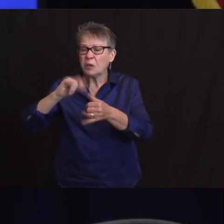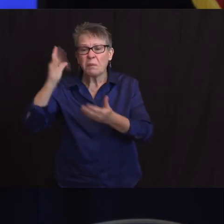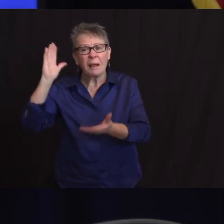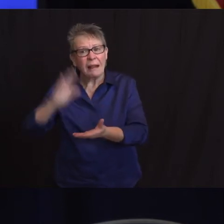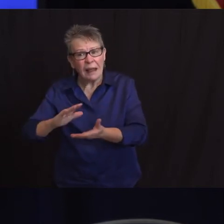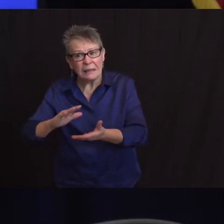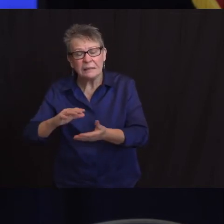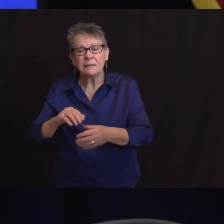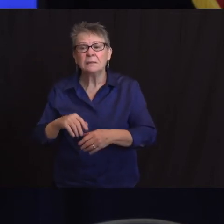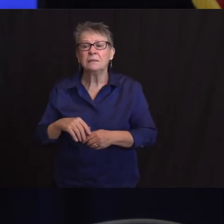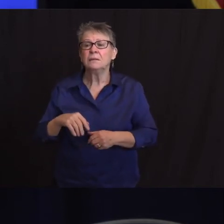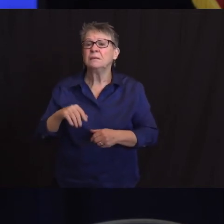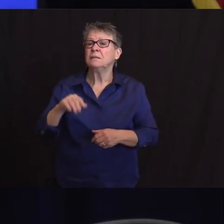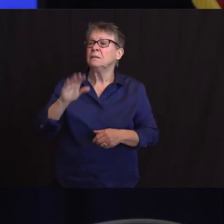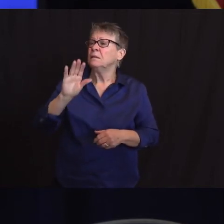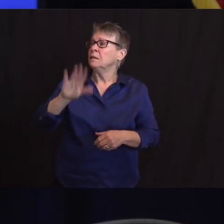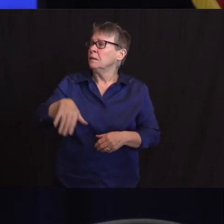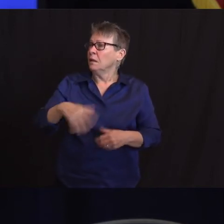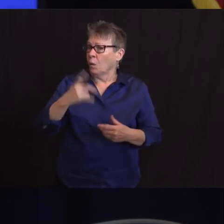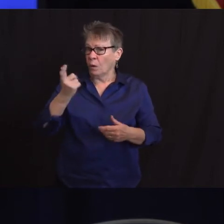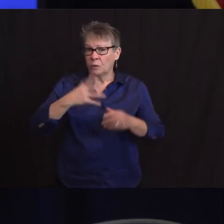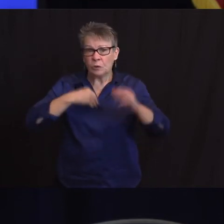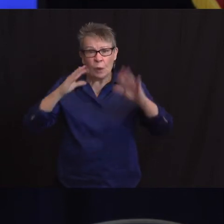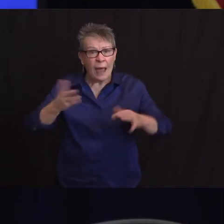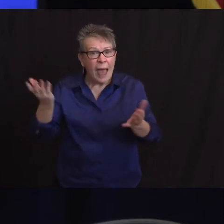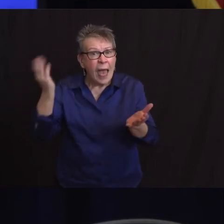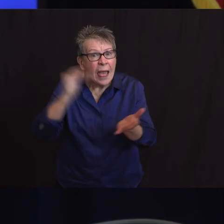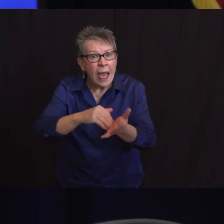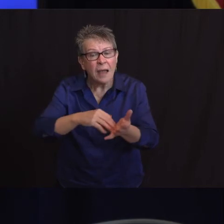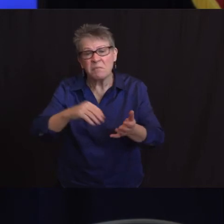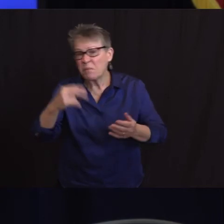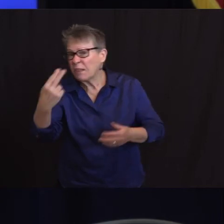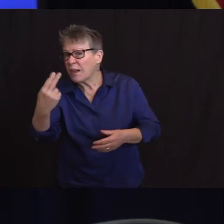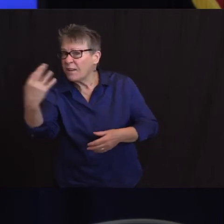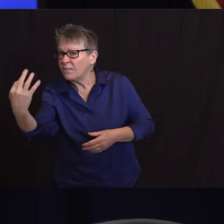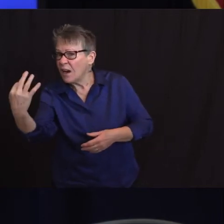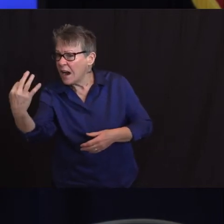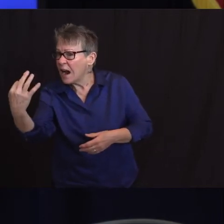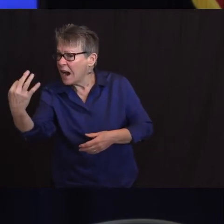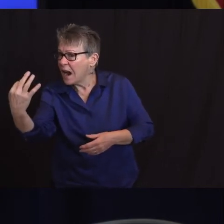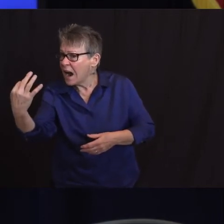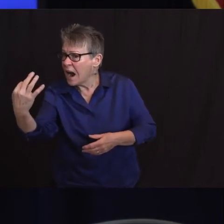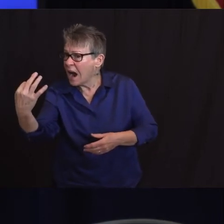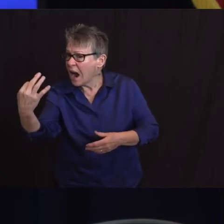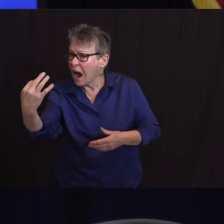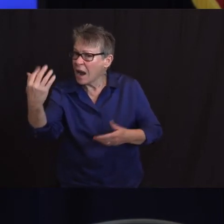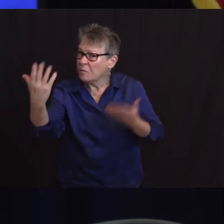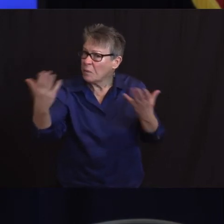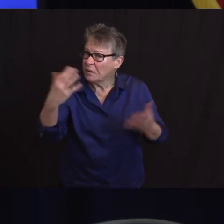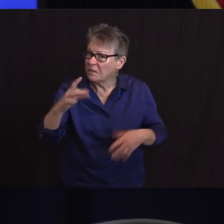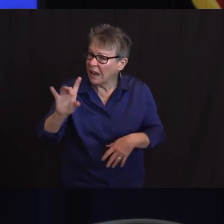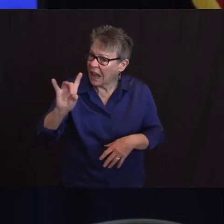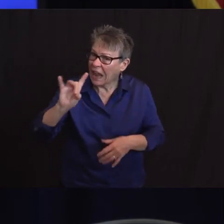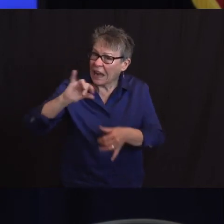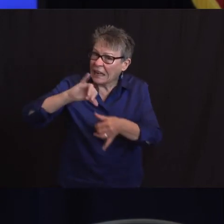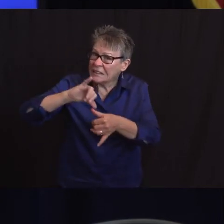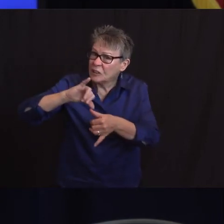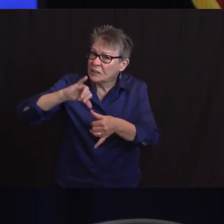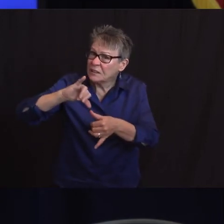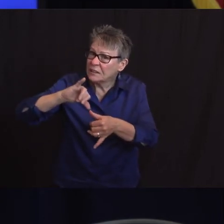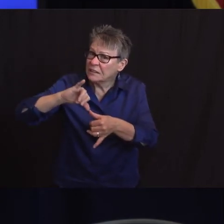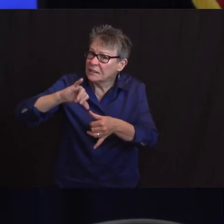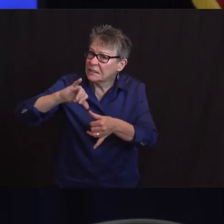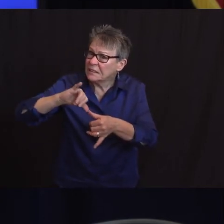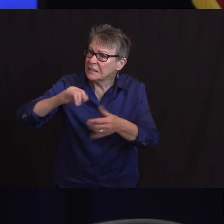right now the snow maps are a little uncertain, but maybe 8 inches or so there, Gov. So just we are definitely